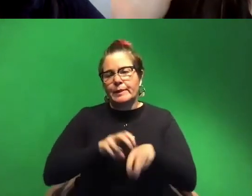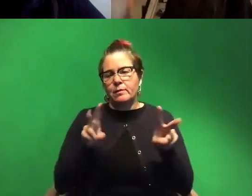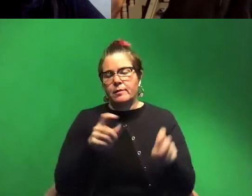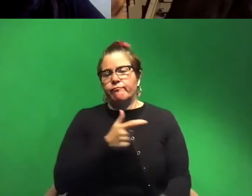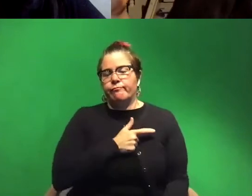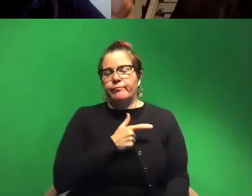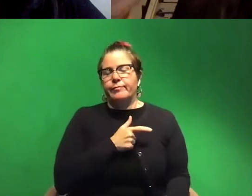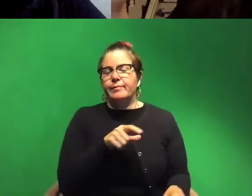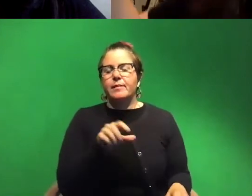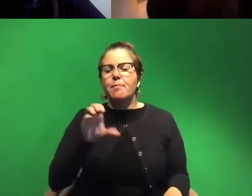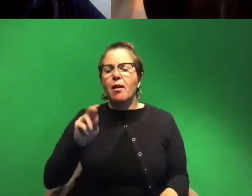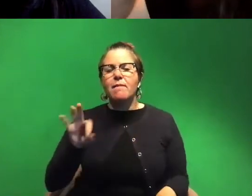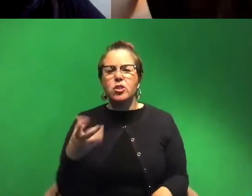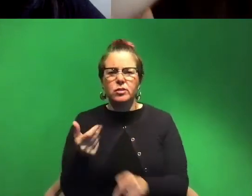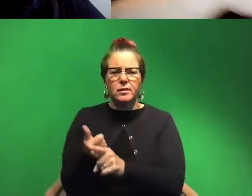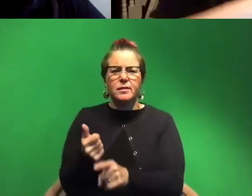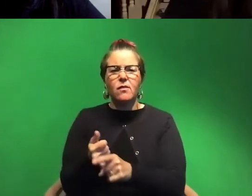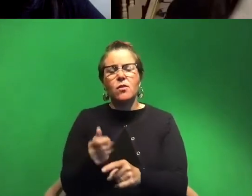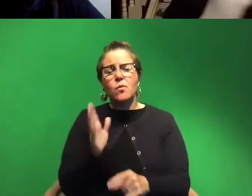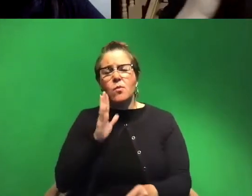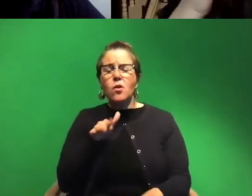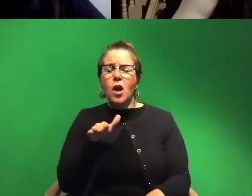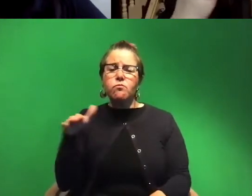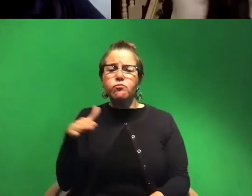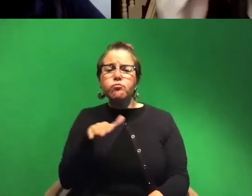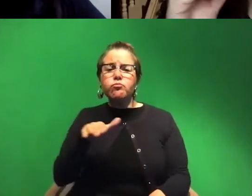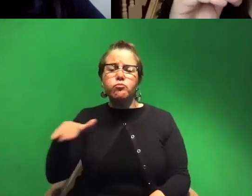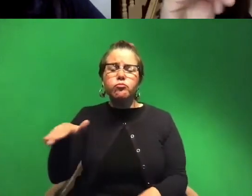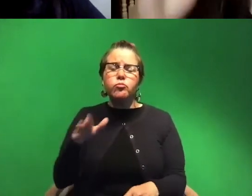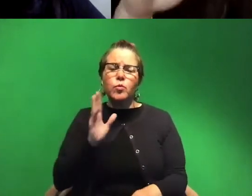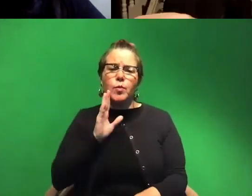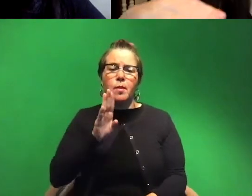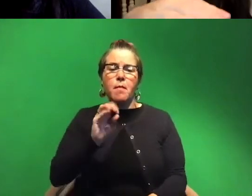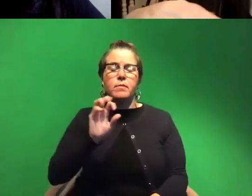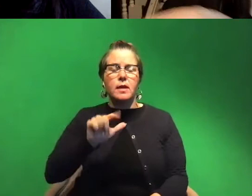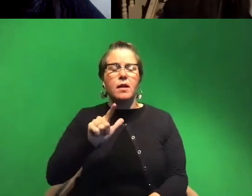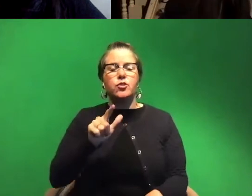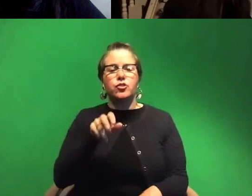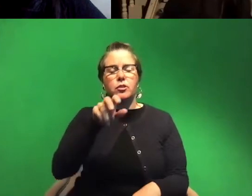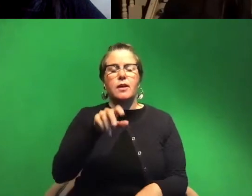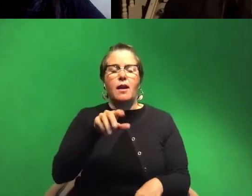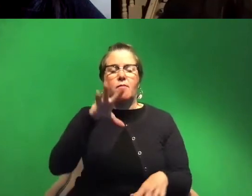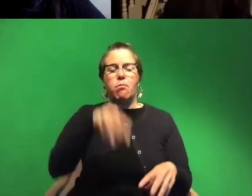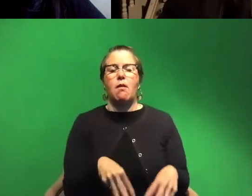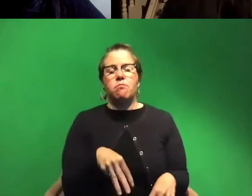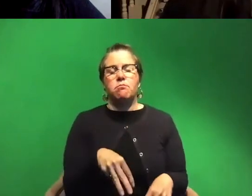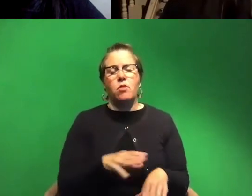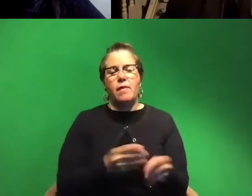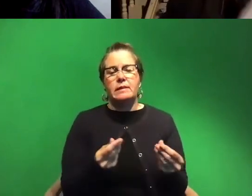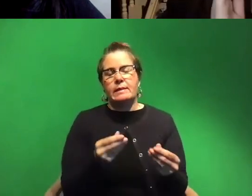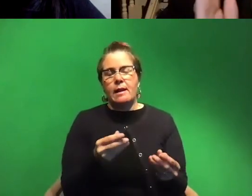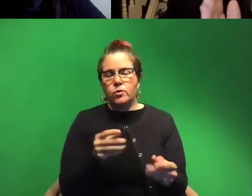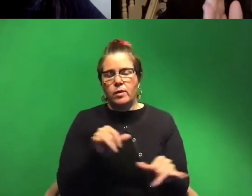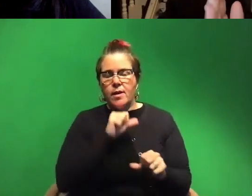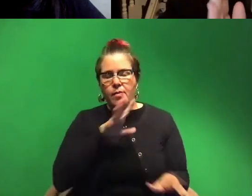cuttlefish. Like, cuttlefish are at least like hover swimming around, and bobtail squid just plop on the sand and don't do anything until